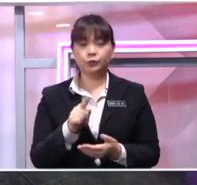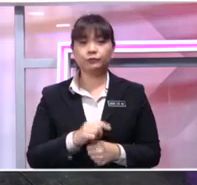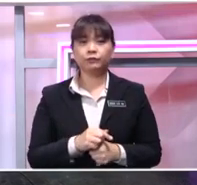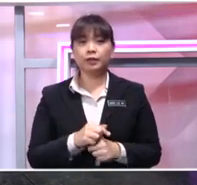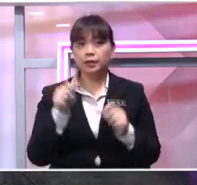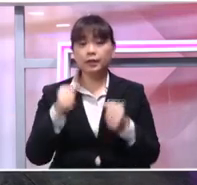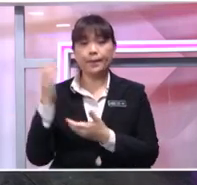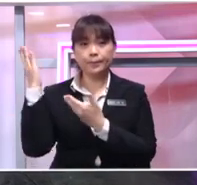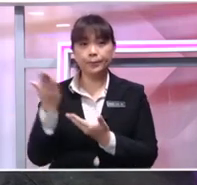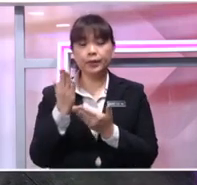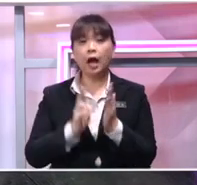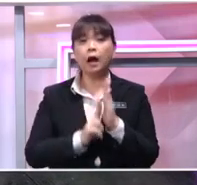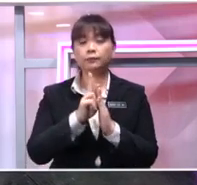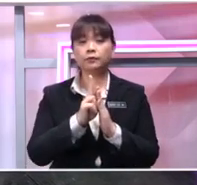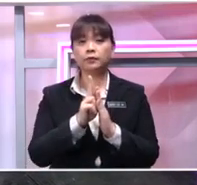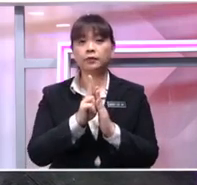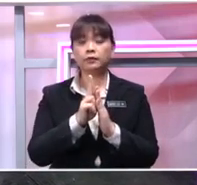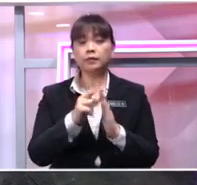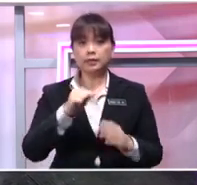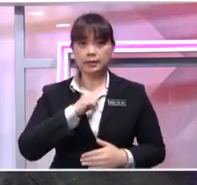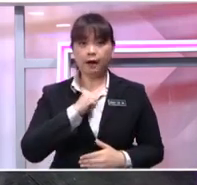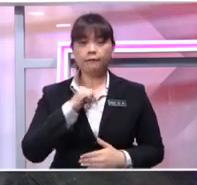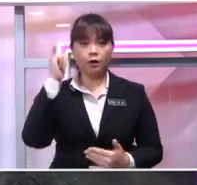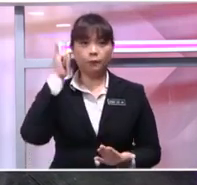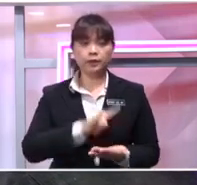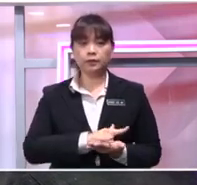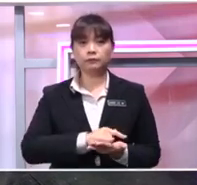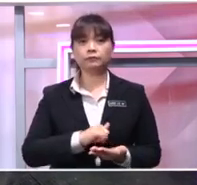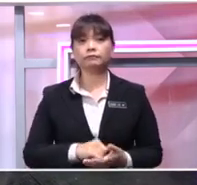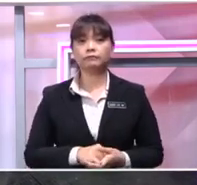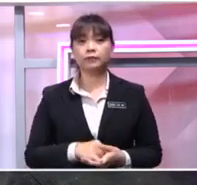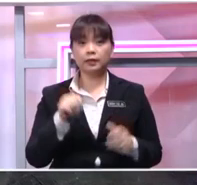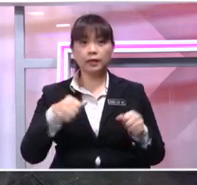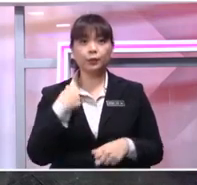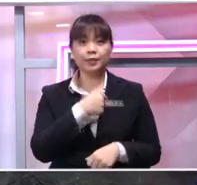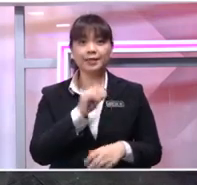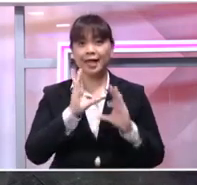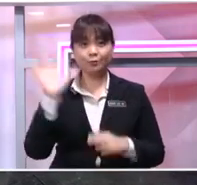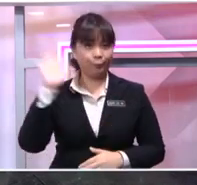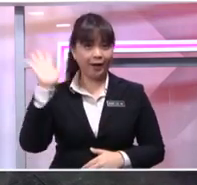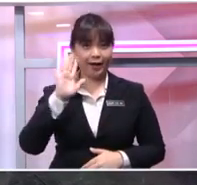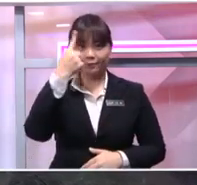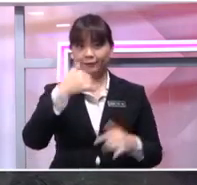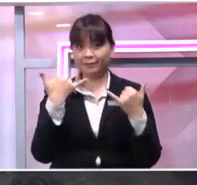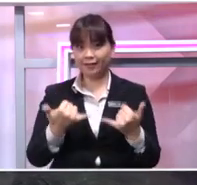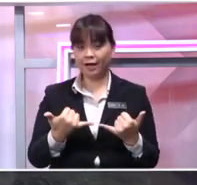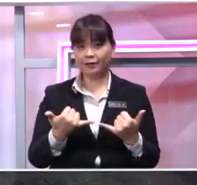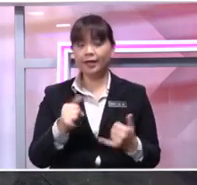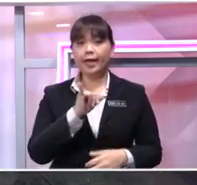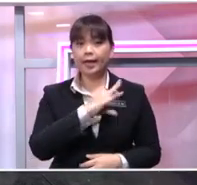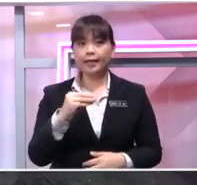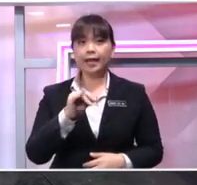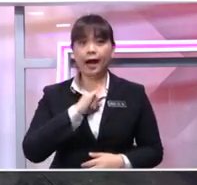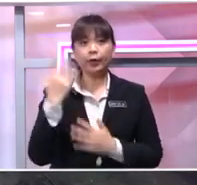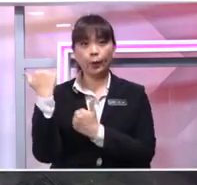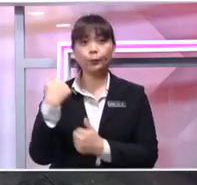can bring up your self-confidence to answer the question as well. So, can we say goodbye for this time? And I hope that we can